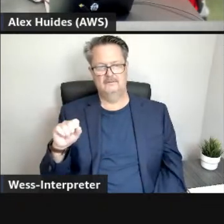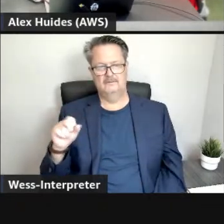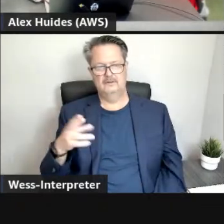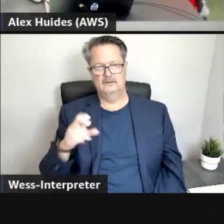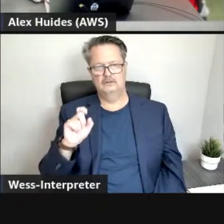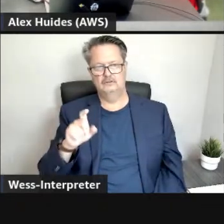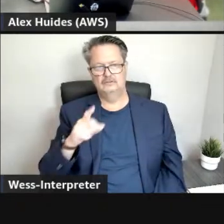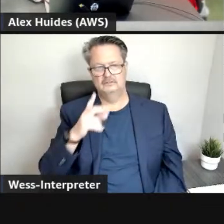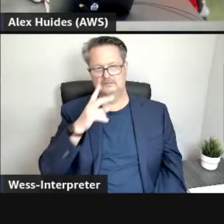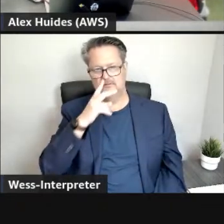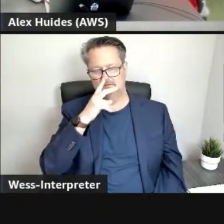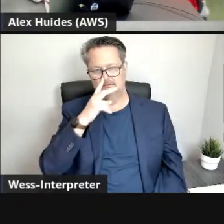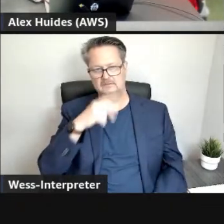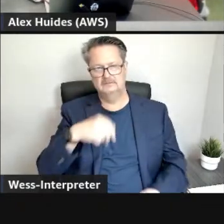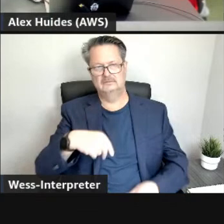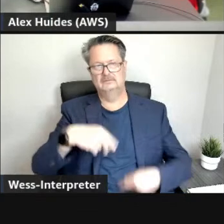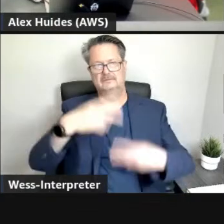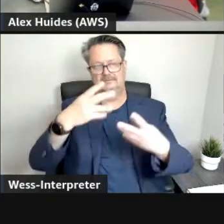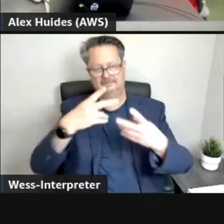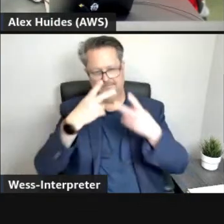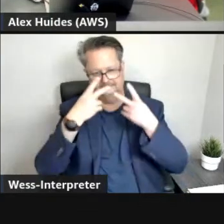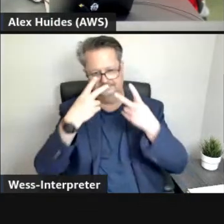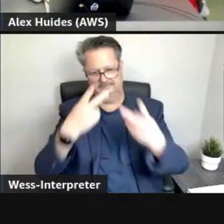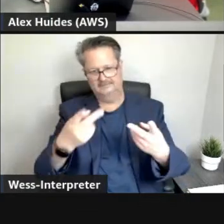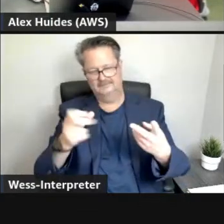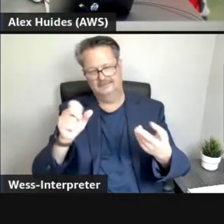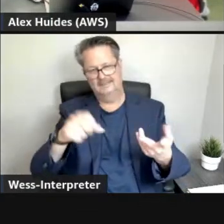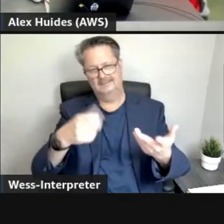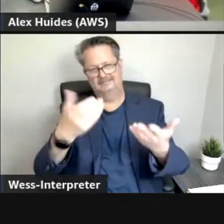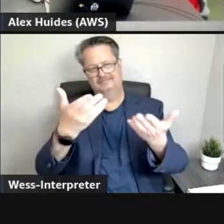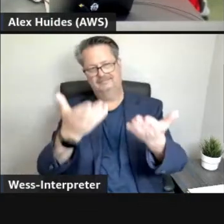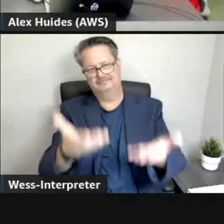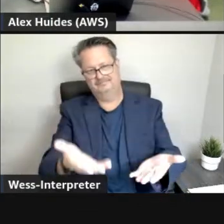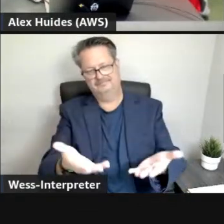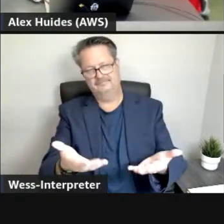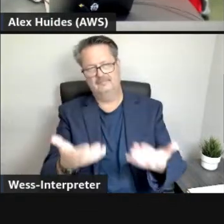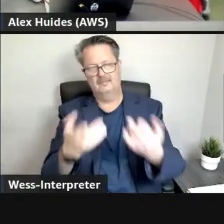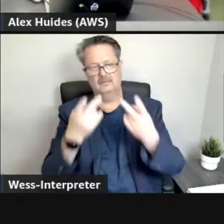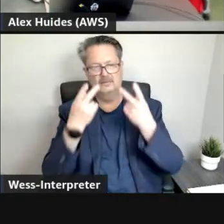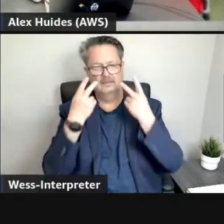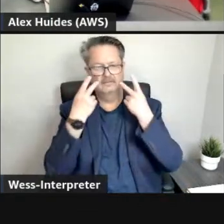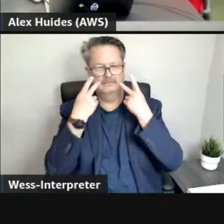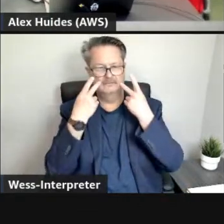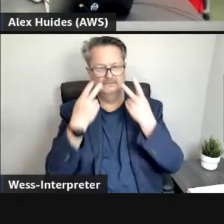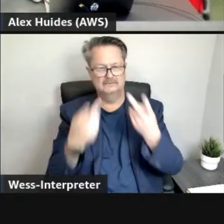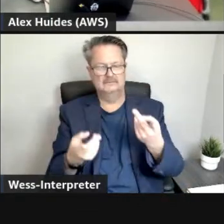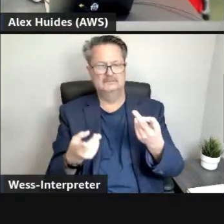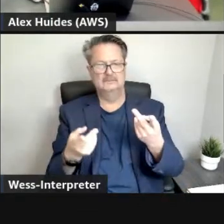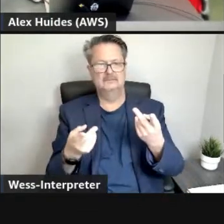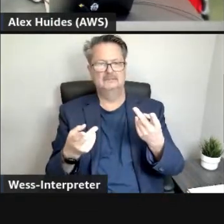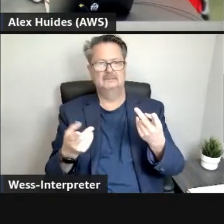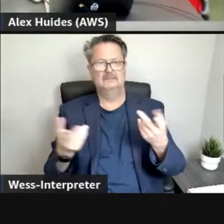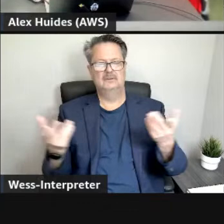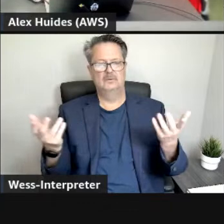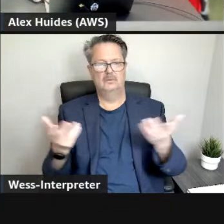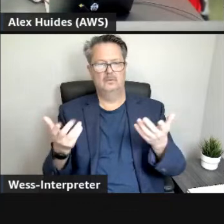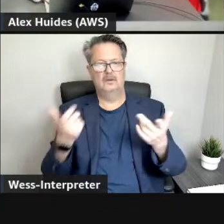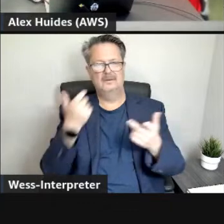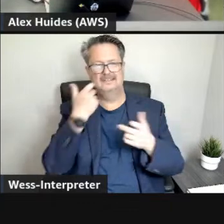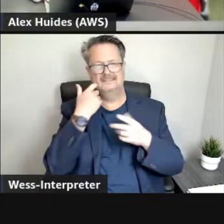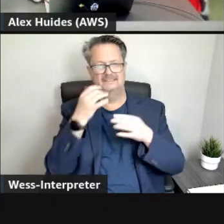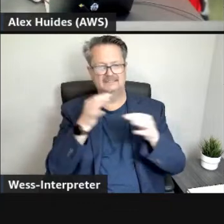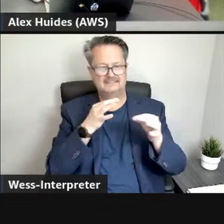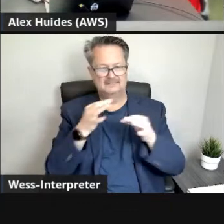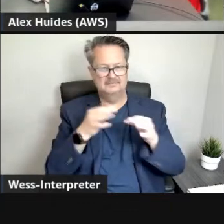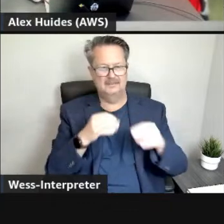service available. Okay, yes. So we have seen actually what we just explained in the